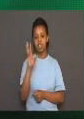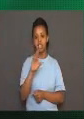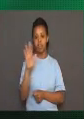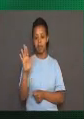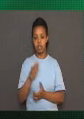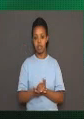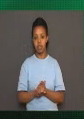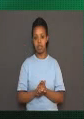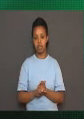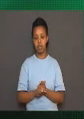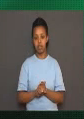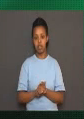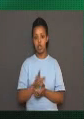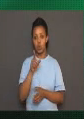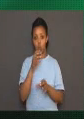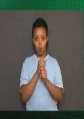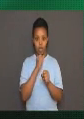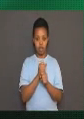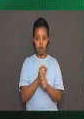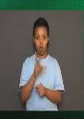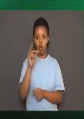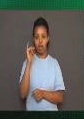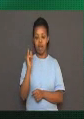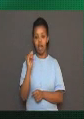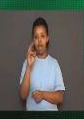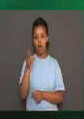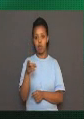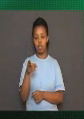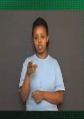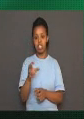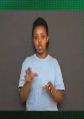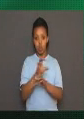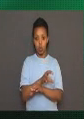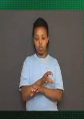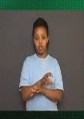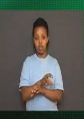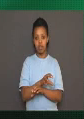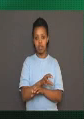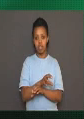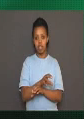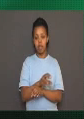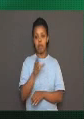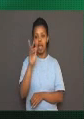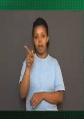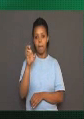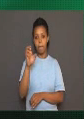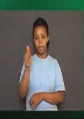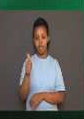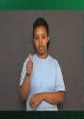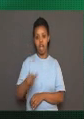1865, he performed dihybrid crosses on pea plants and